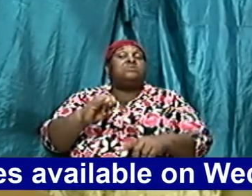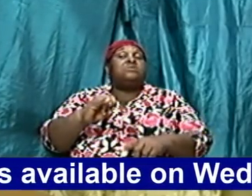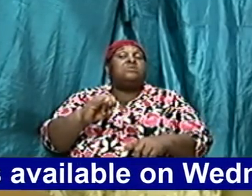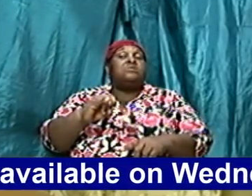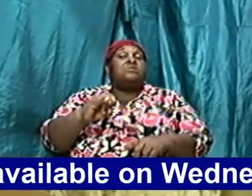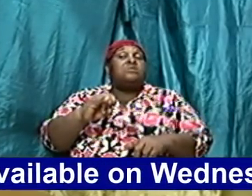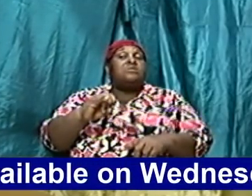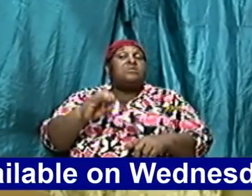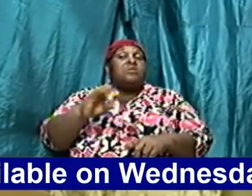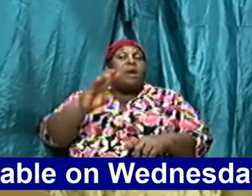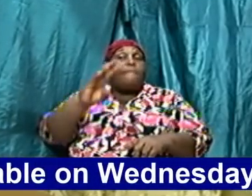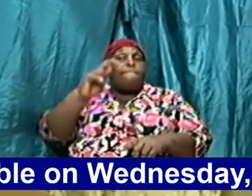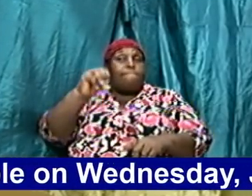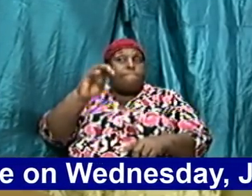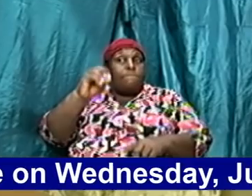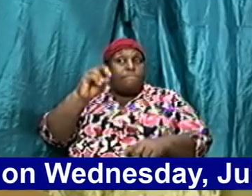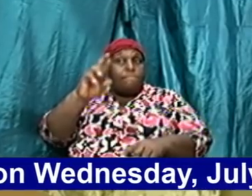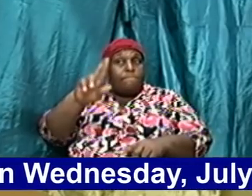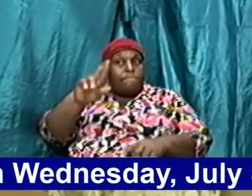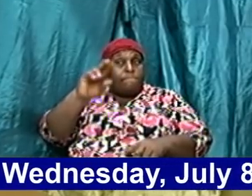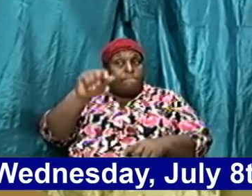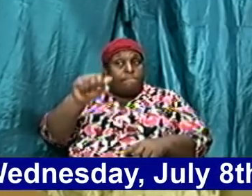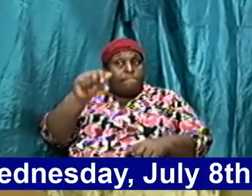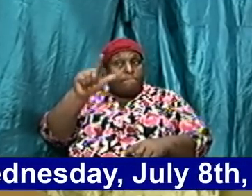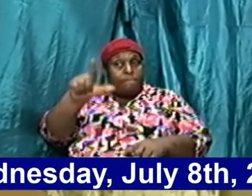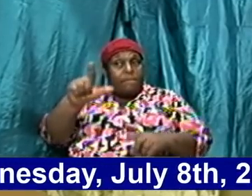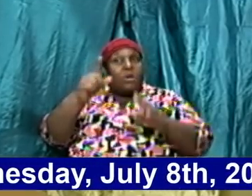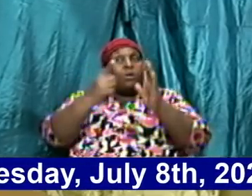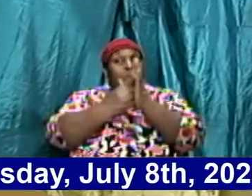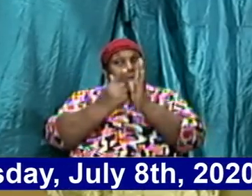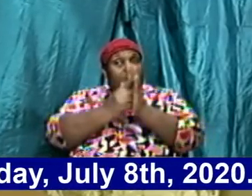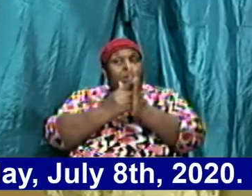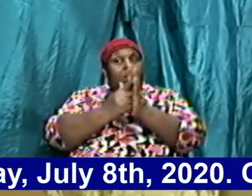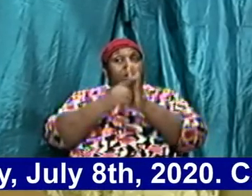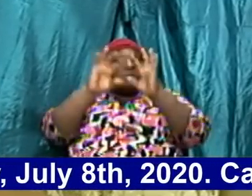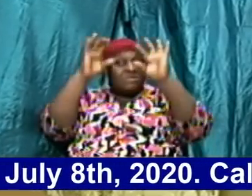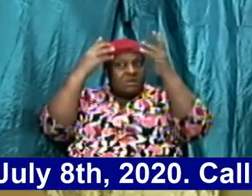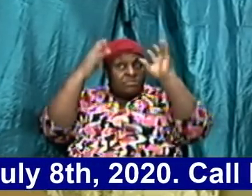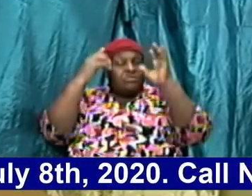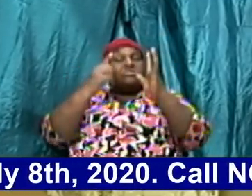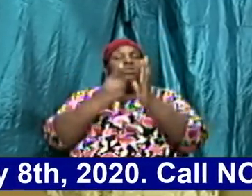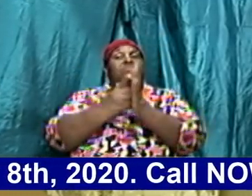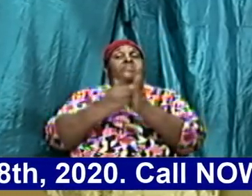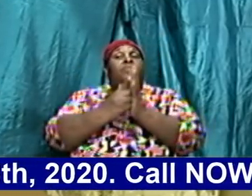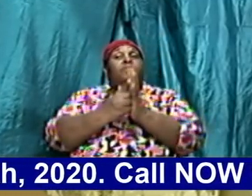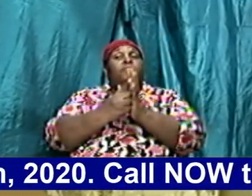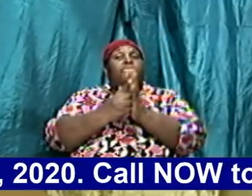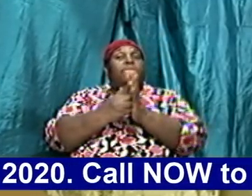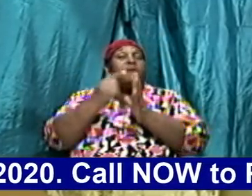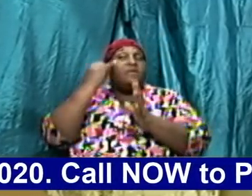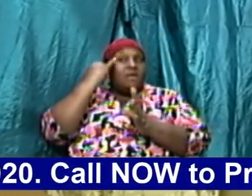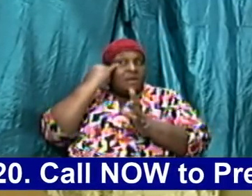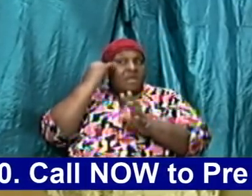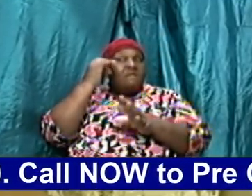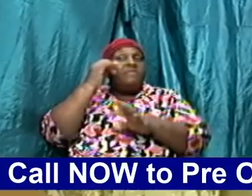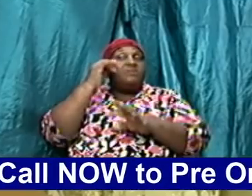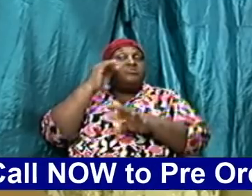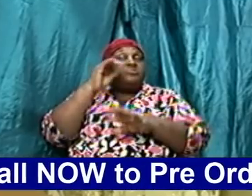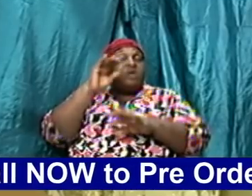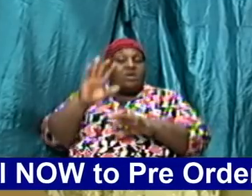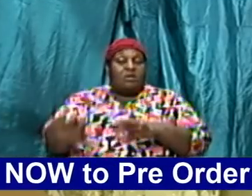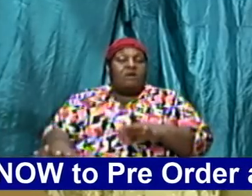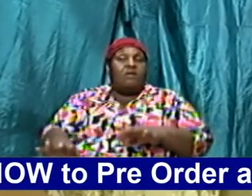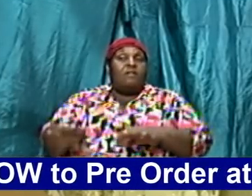You know what is interesting? And I'll leave you with this. If a child was born on the Sabbath day,